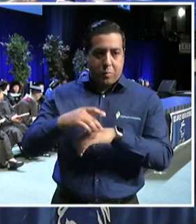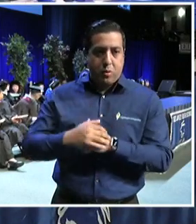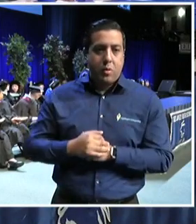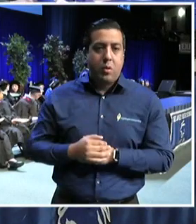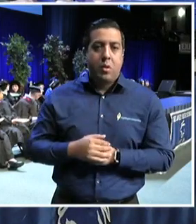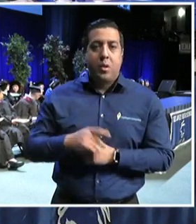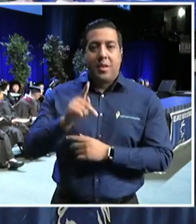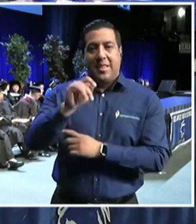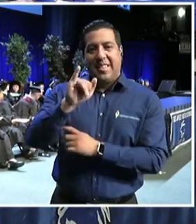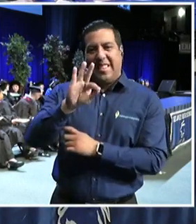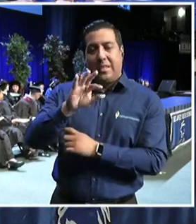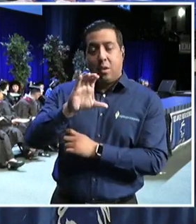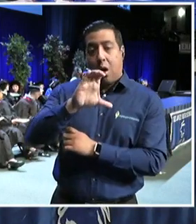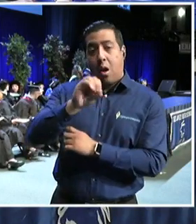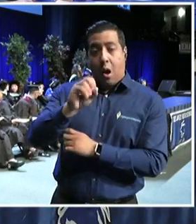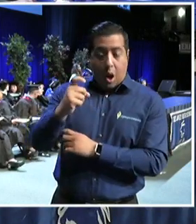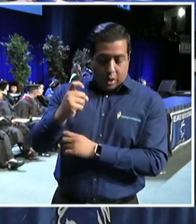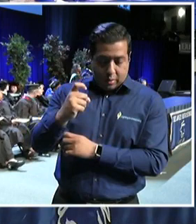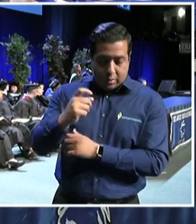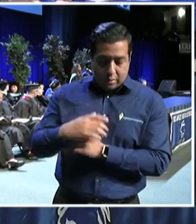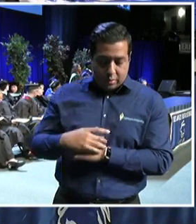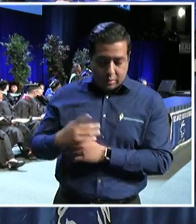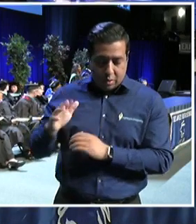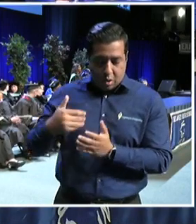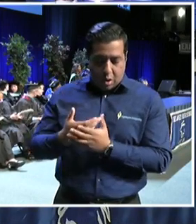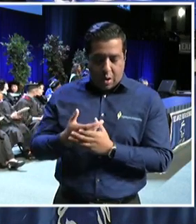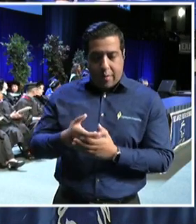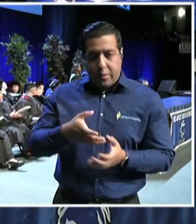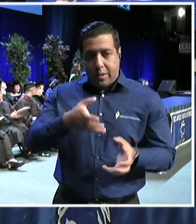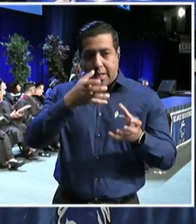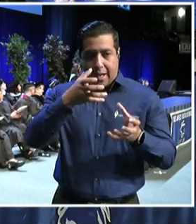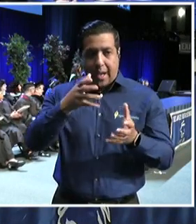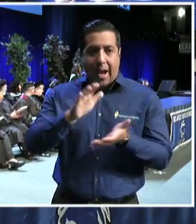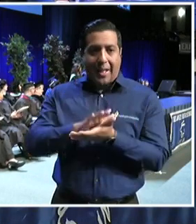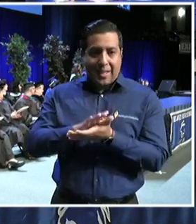Tiffany Wilcox, manager of advanced academics.